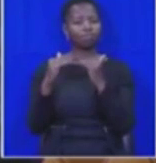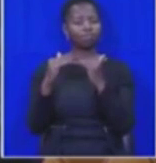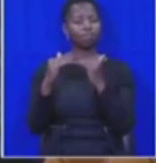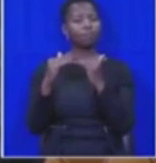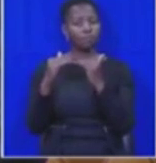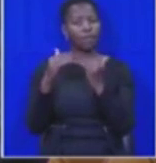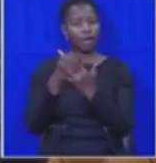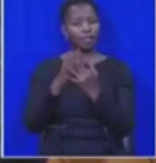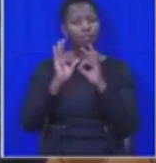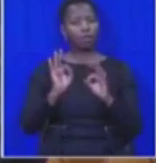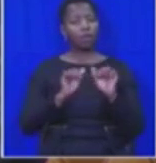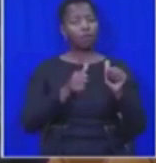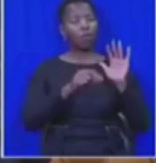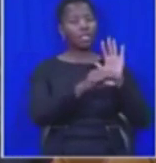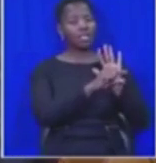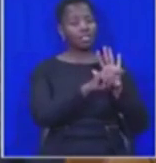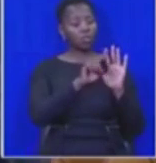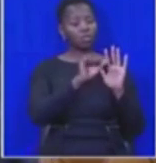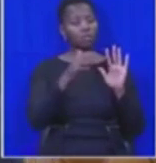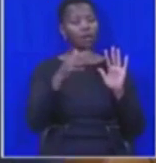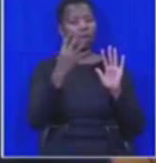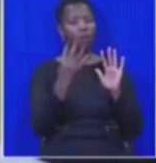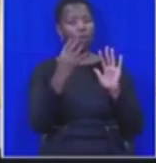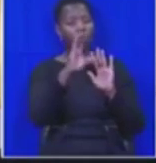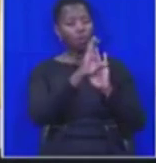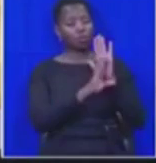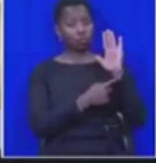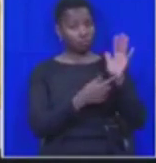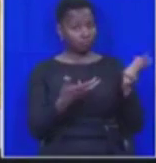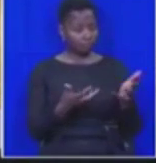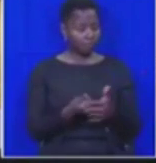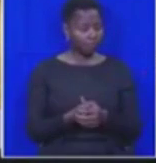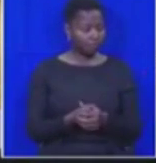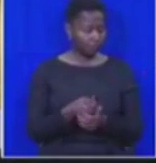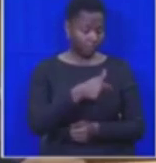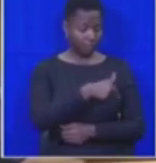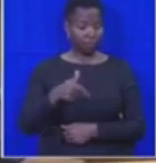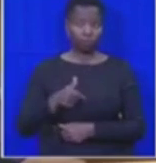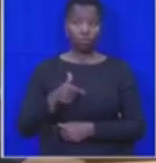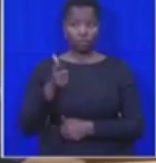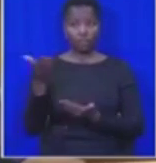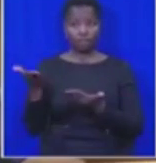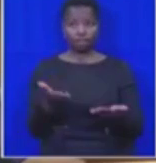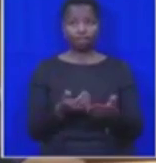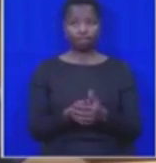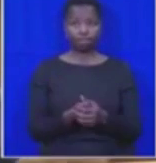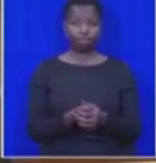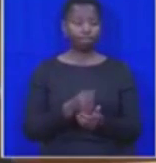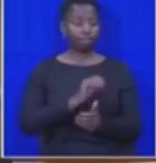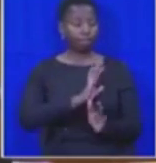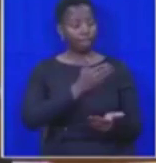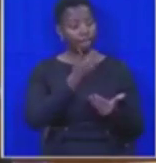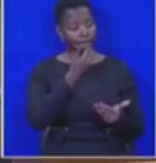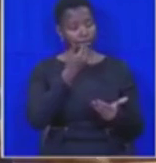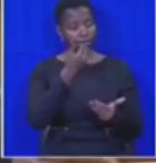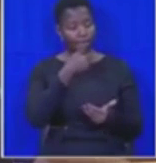Section 165.4 of the Constitution? Thank you. The Honorable the President. Thank you,